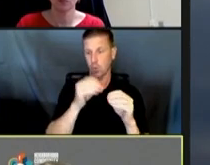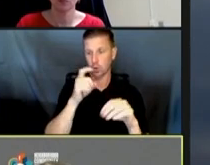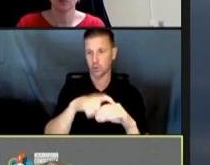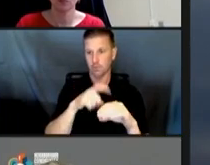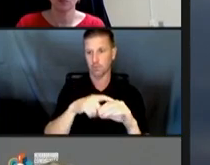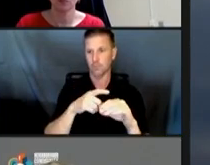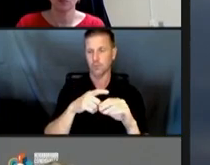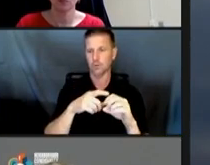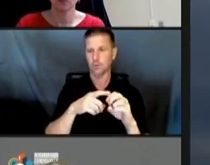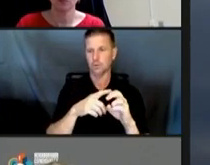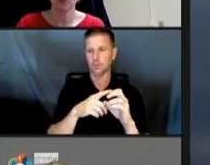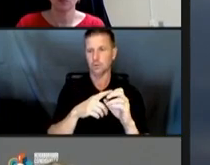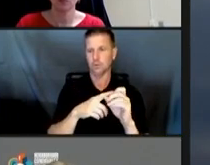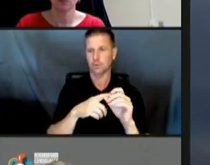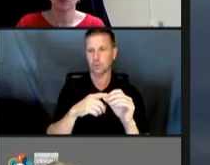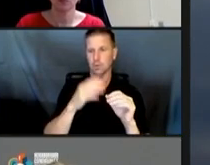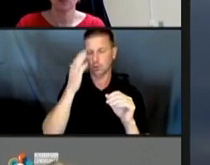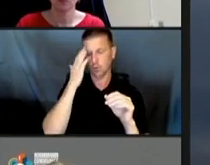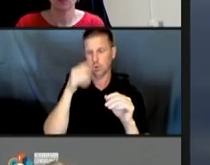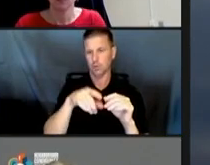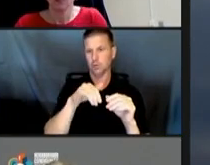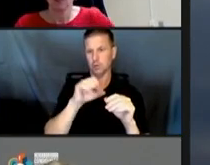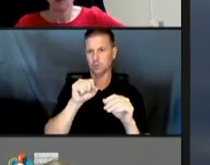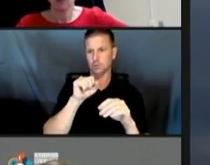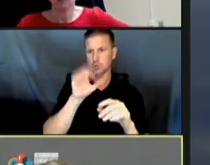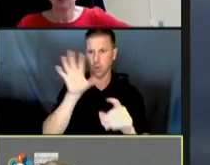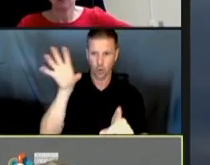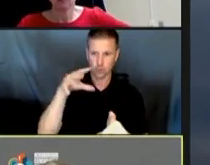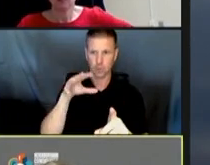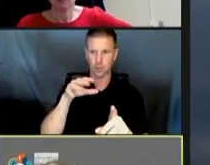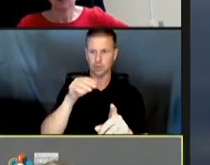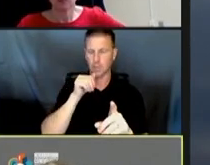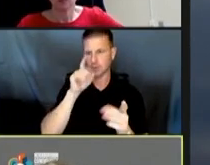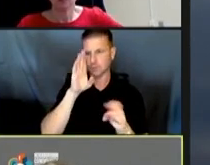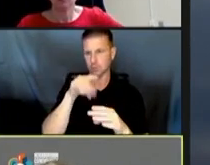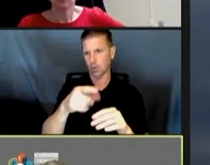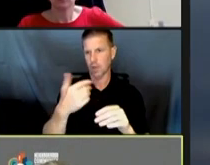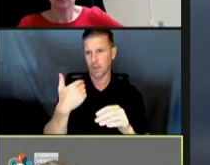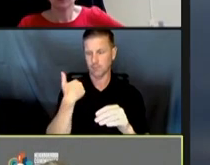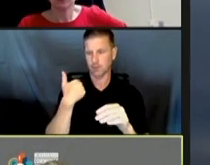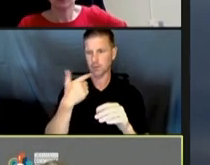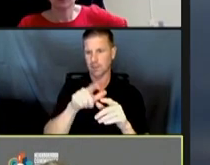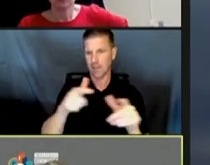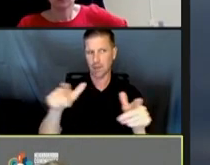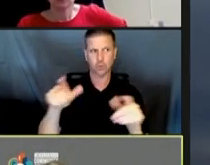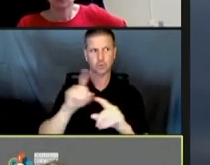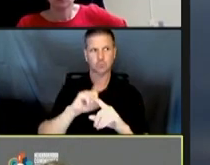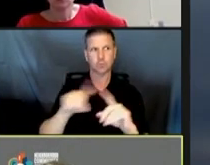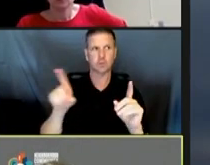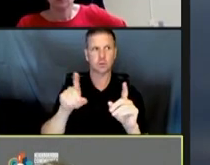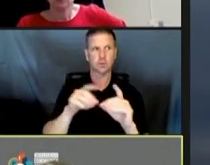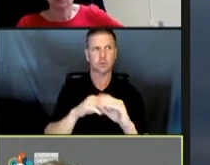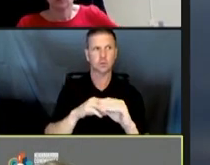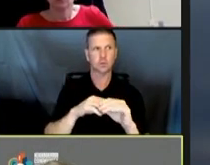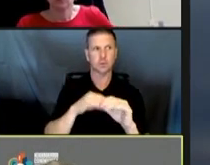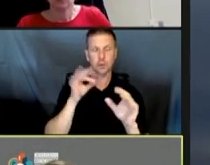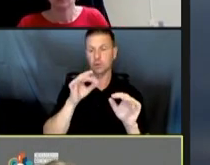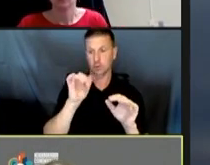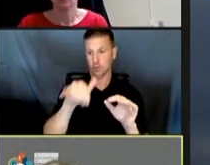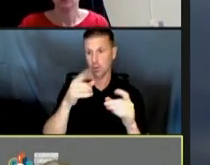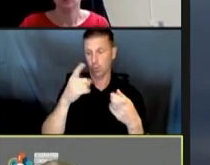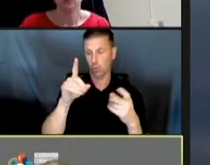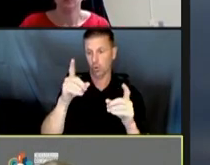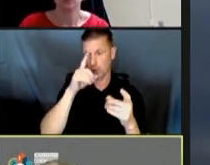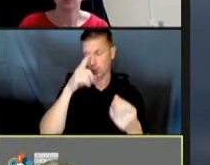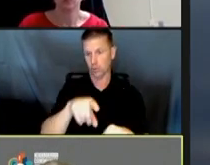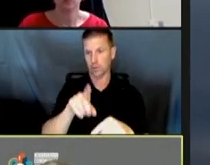know, okay. This is on the spot. I'm not expecting you to have the language, but does that work? I agree you need